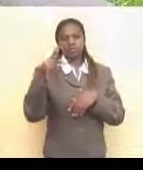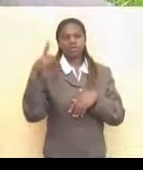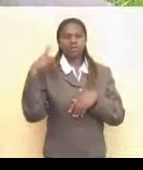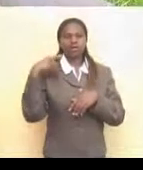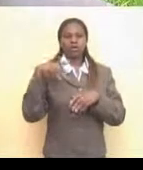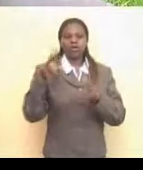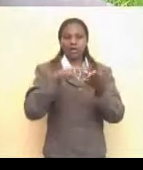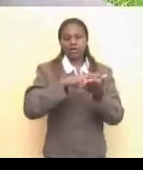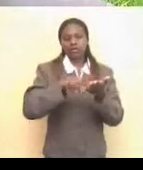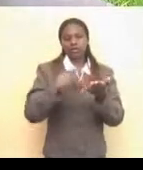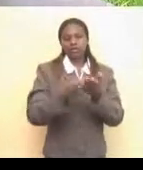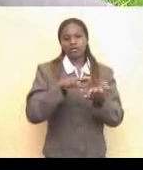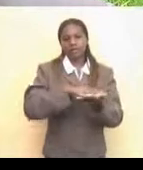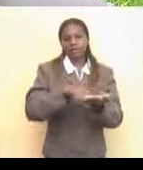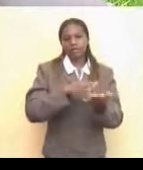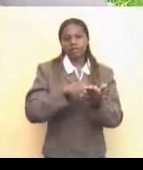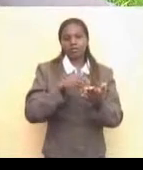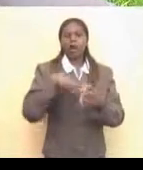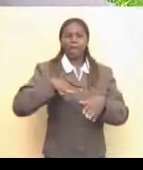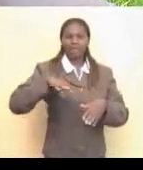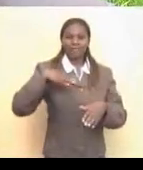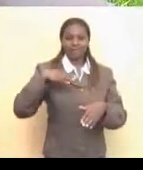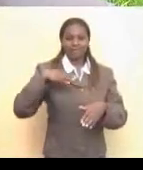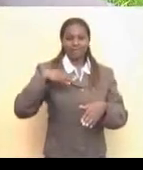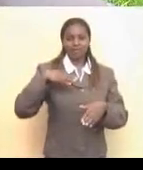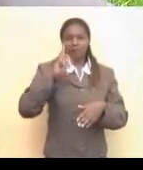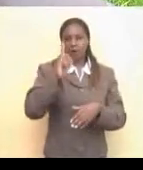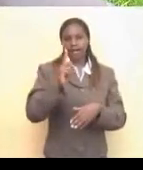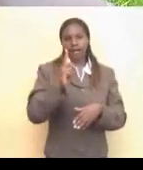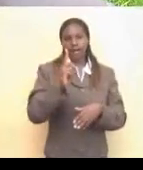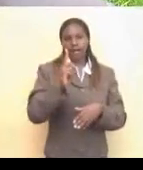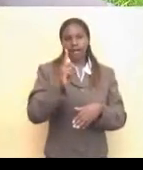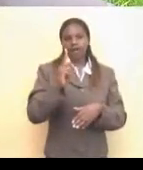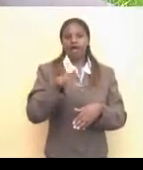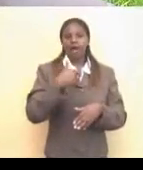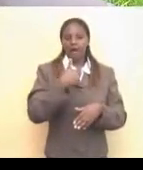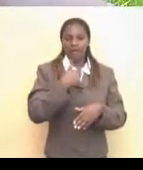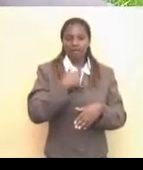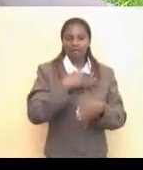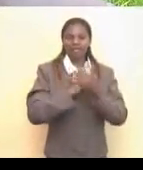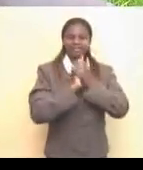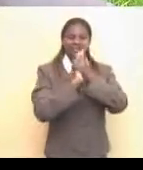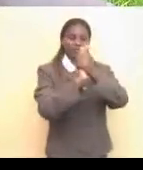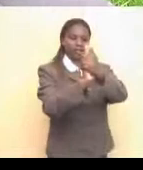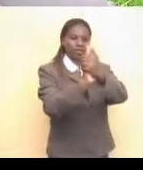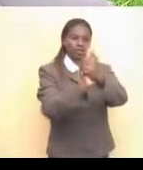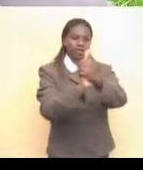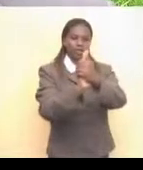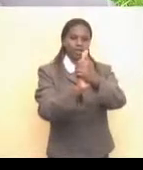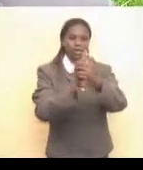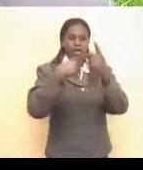Resources Foundation, very, very proud. One, in that we have been leading in